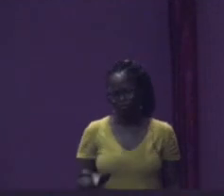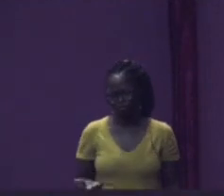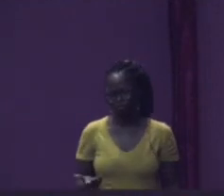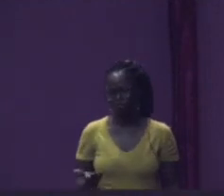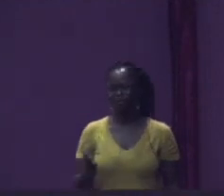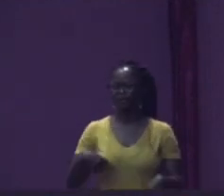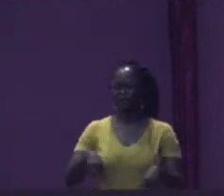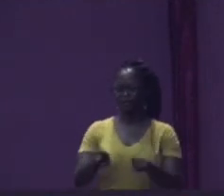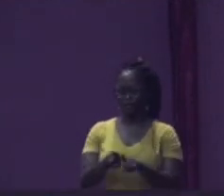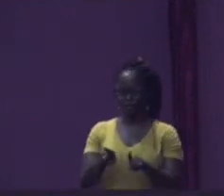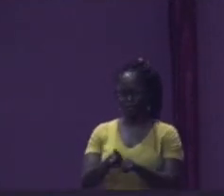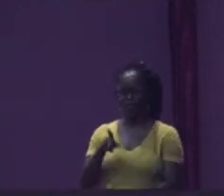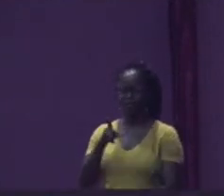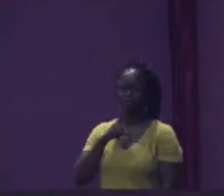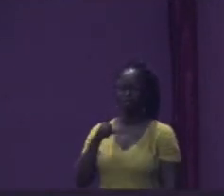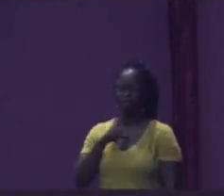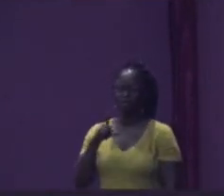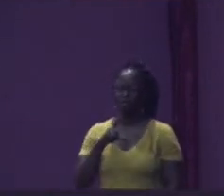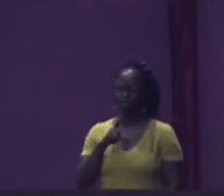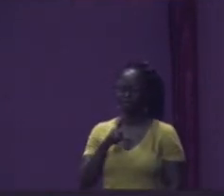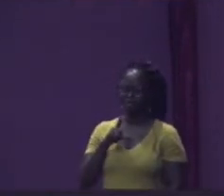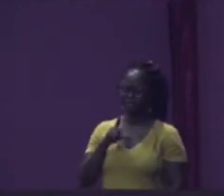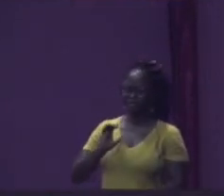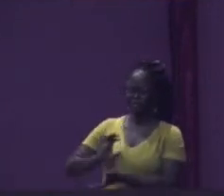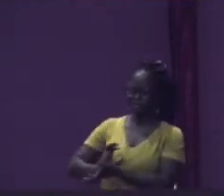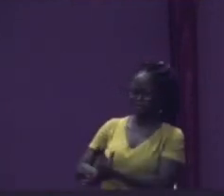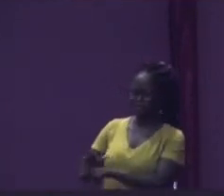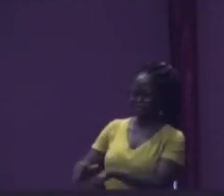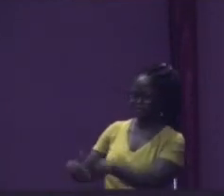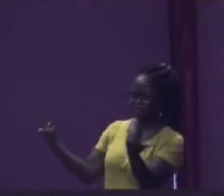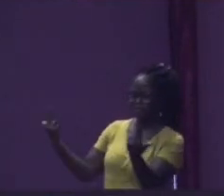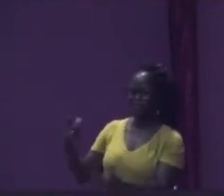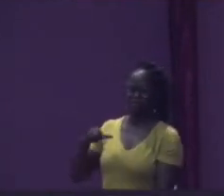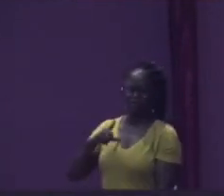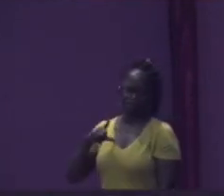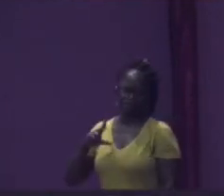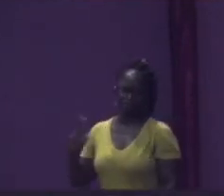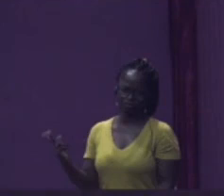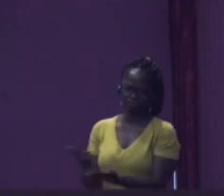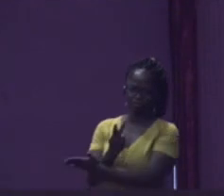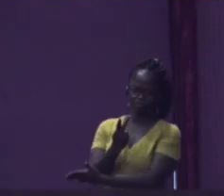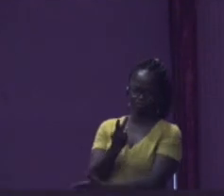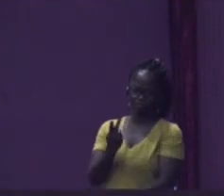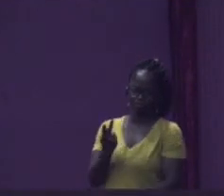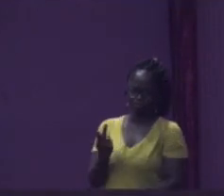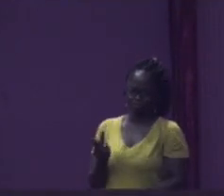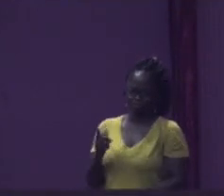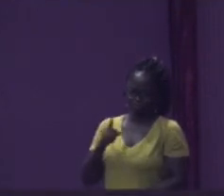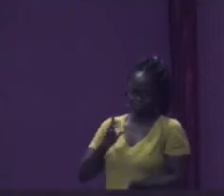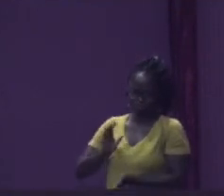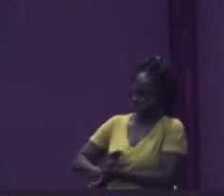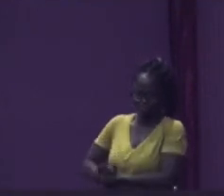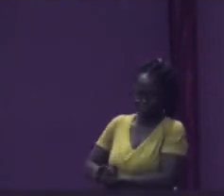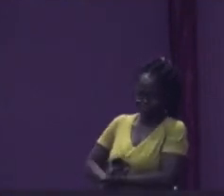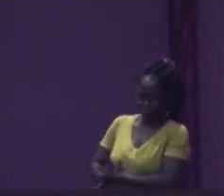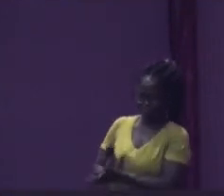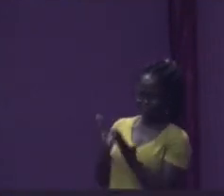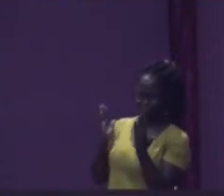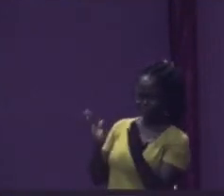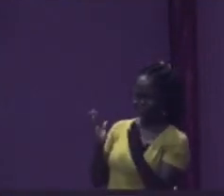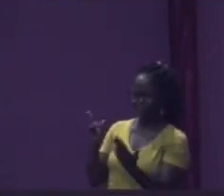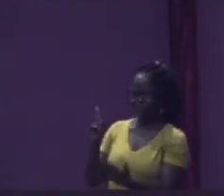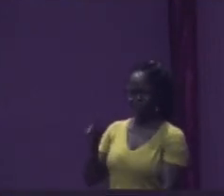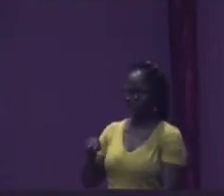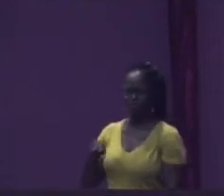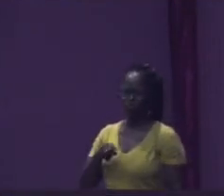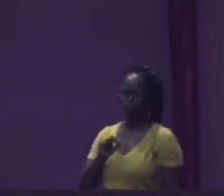discrimination that I think many of the medical staff does.